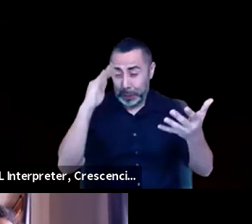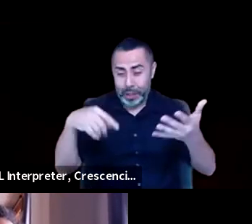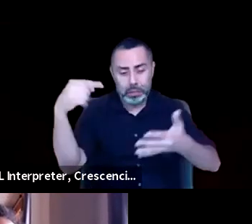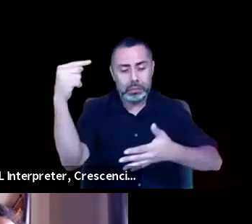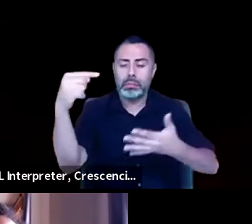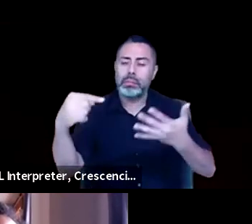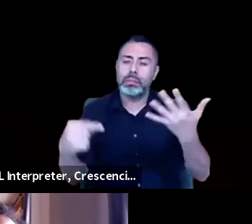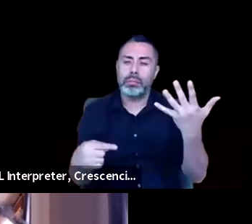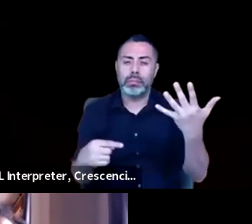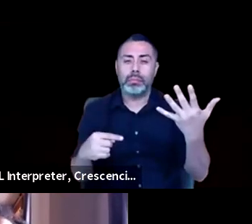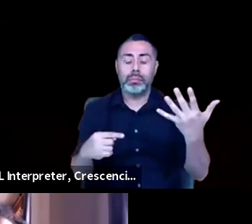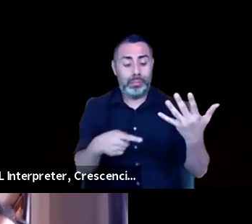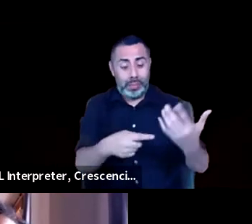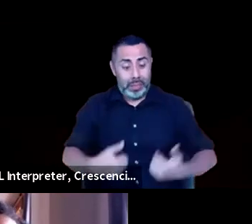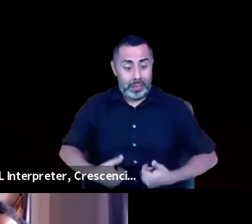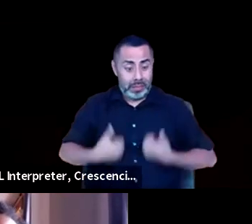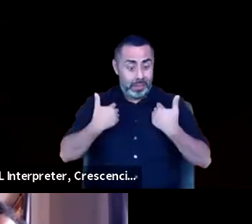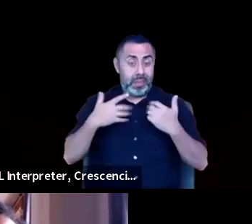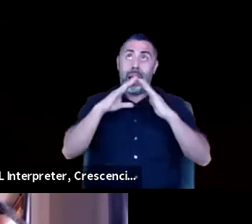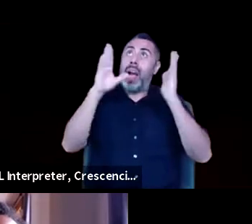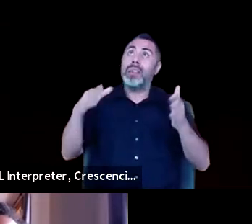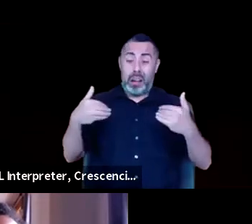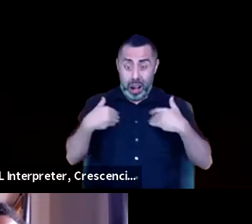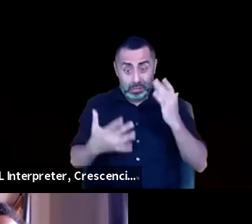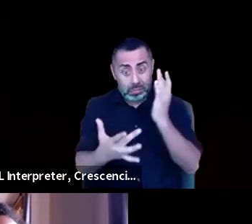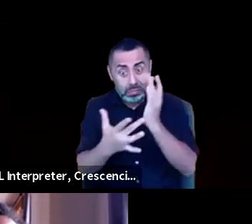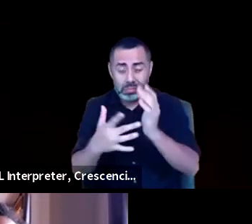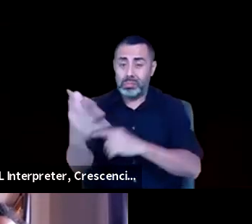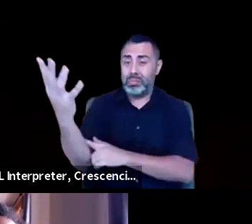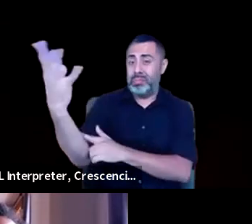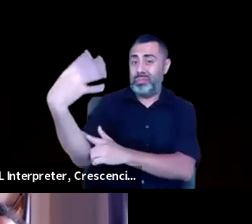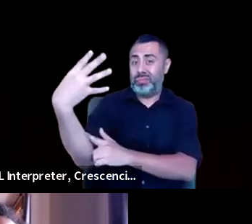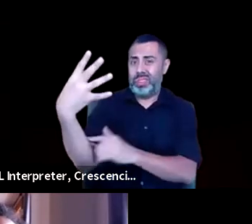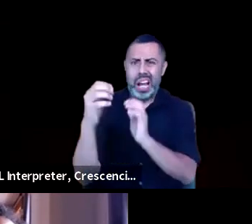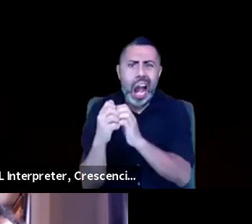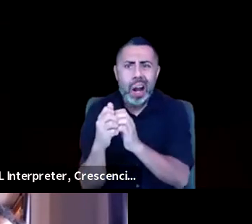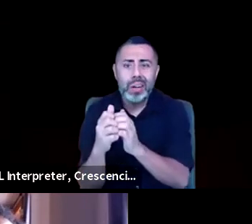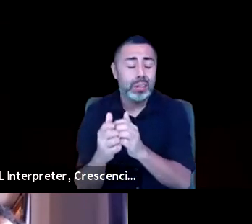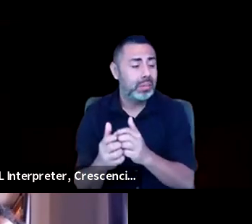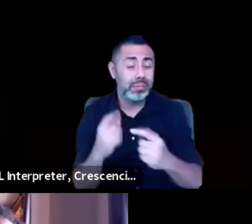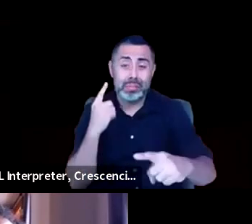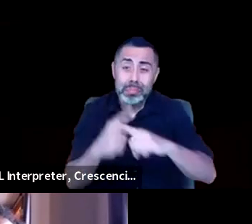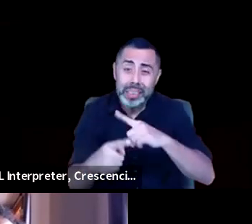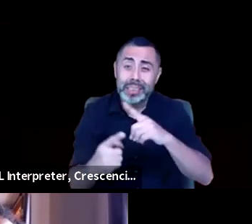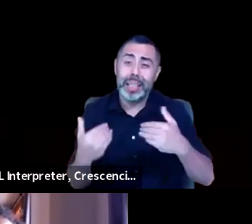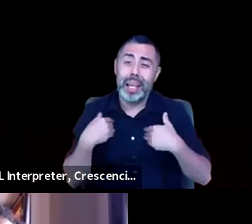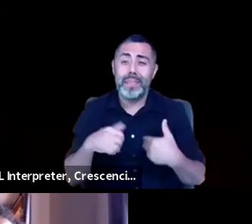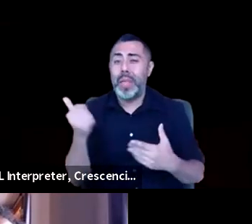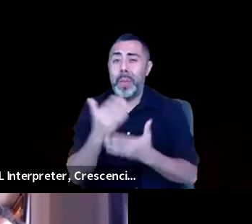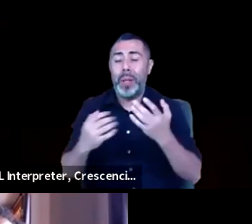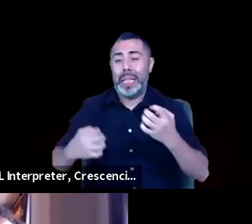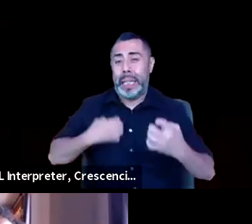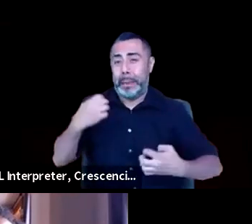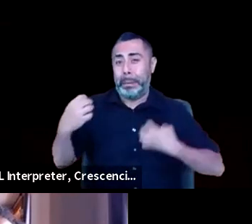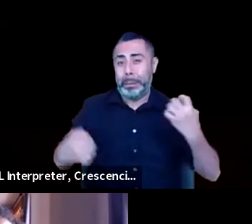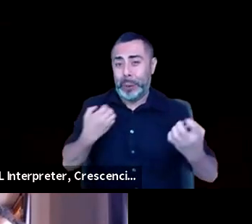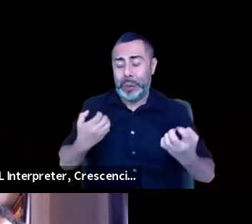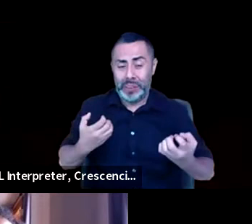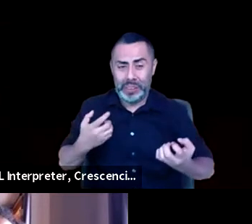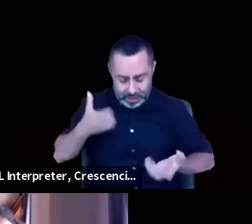where they're living, technology, like how do I record myself, or just emotionally, how am